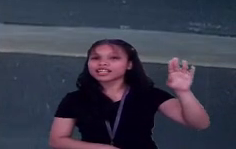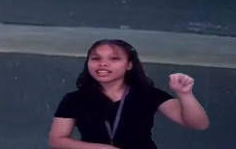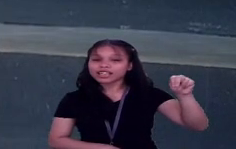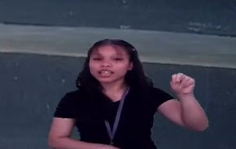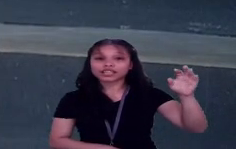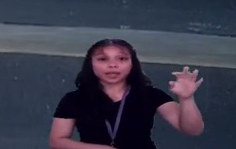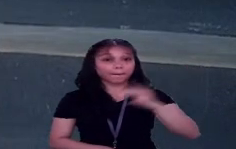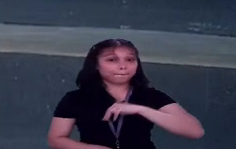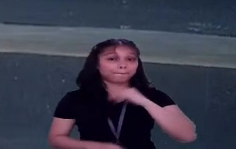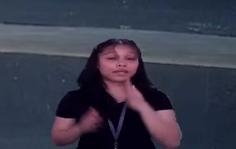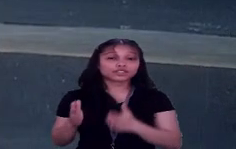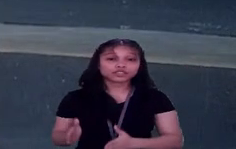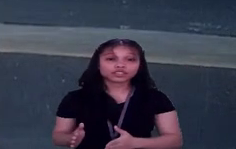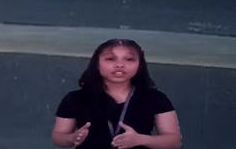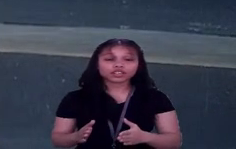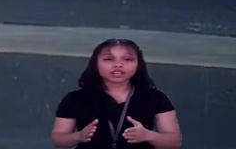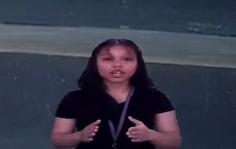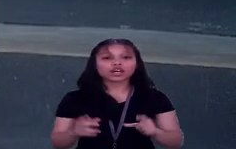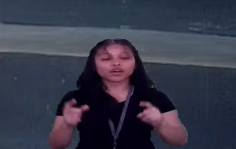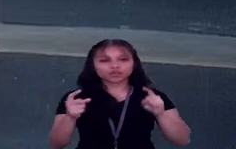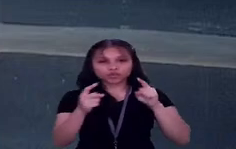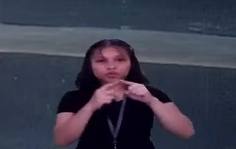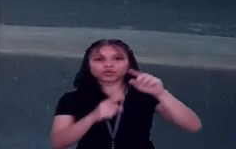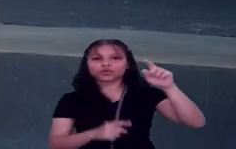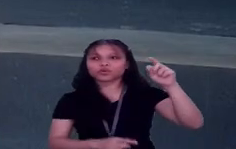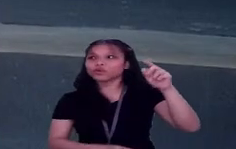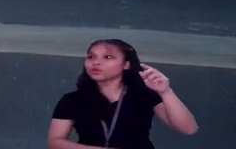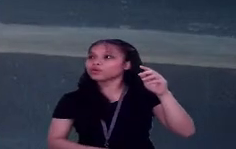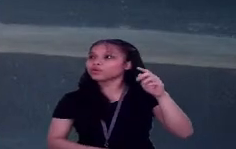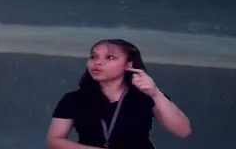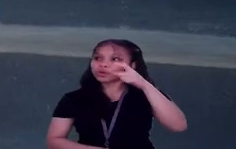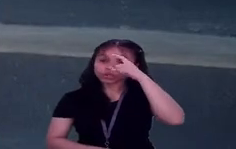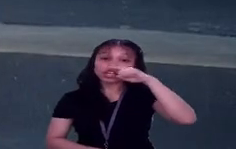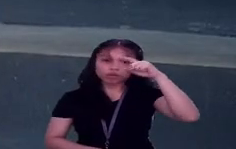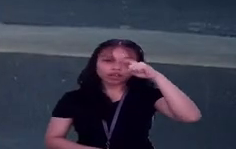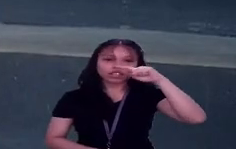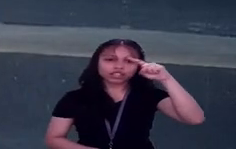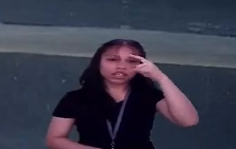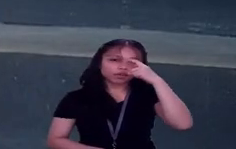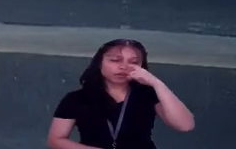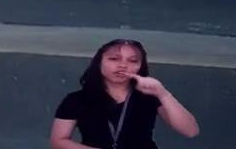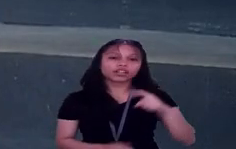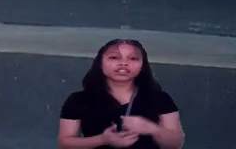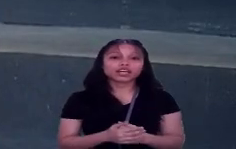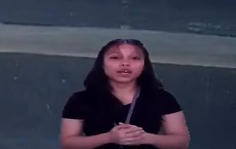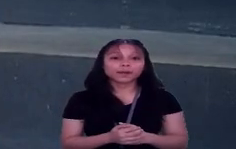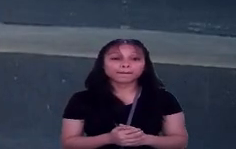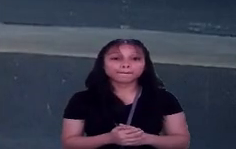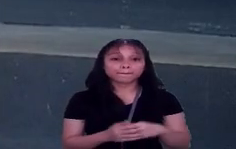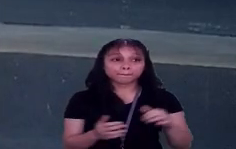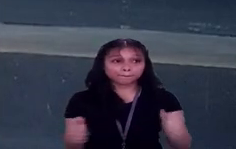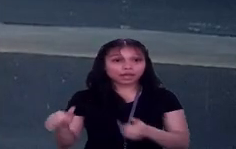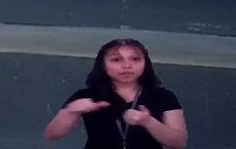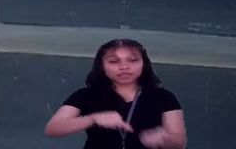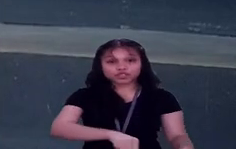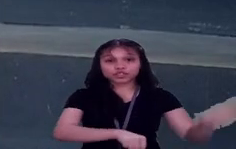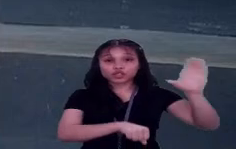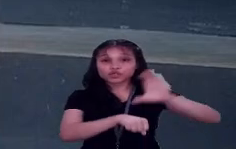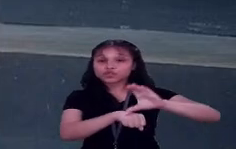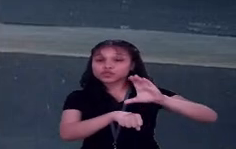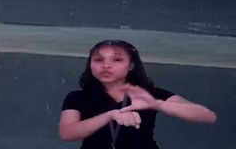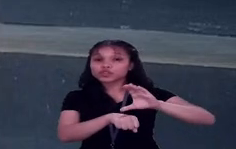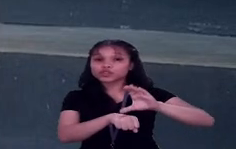and I am your missionary helper to Taiwan. I was sent forth by Community Bible Baptist Church under the leadership